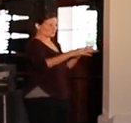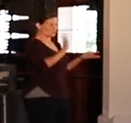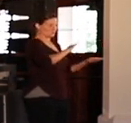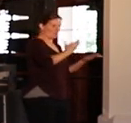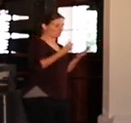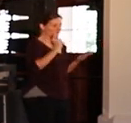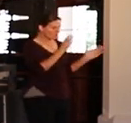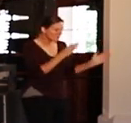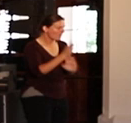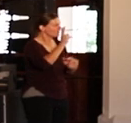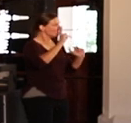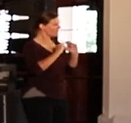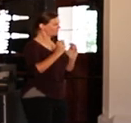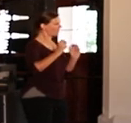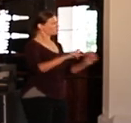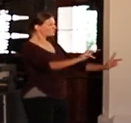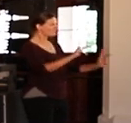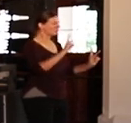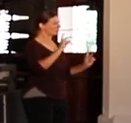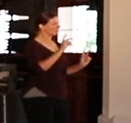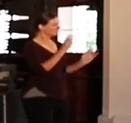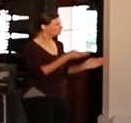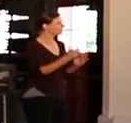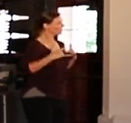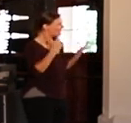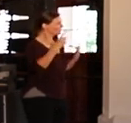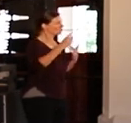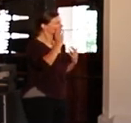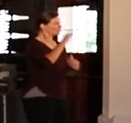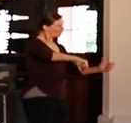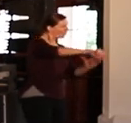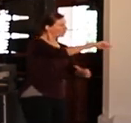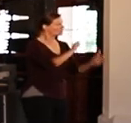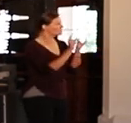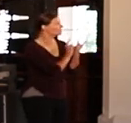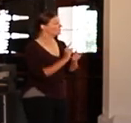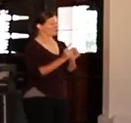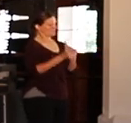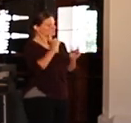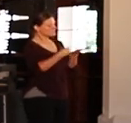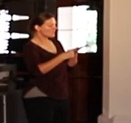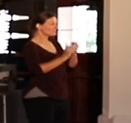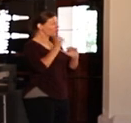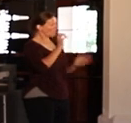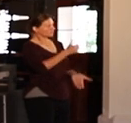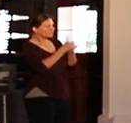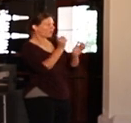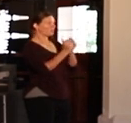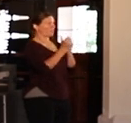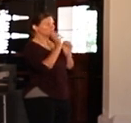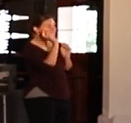fun opportunities for you to be able to get to know each other. They were talking about how they can help with respect to